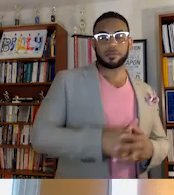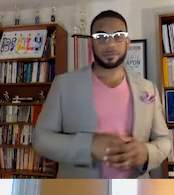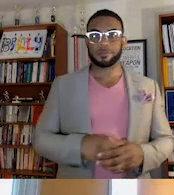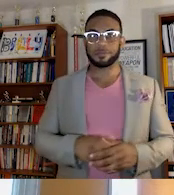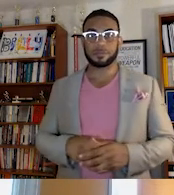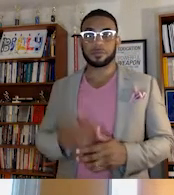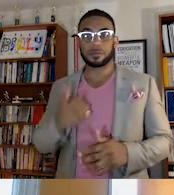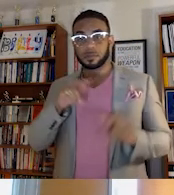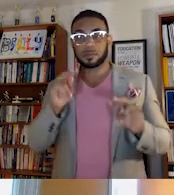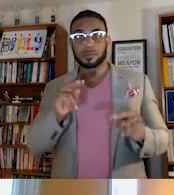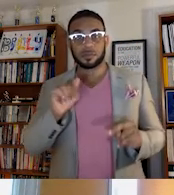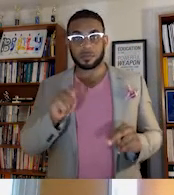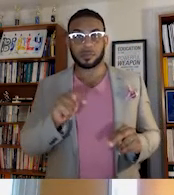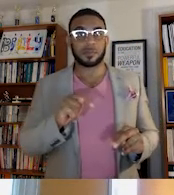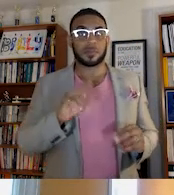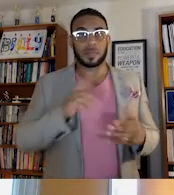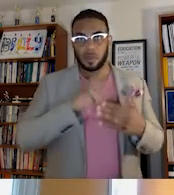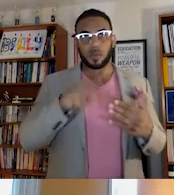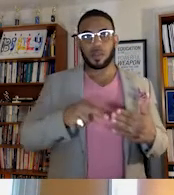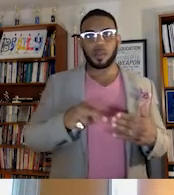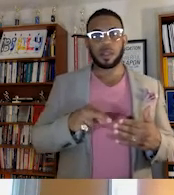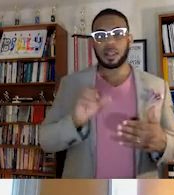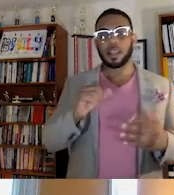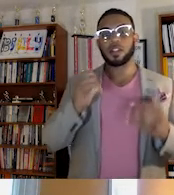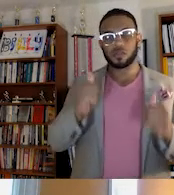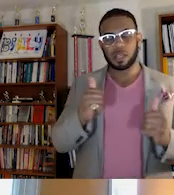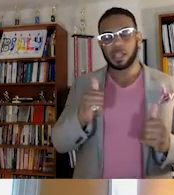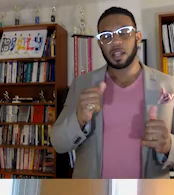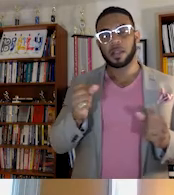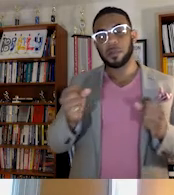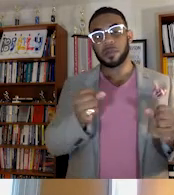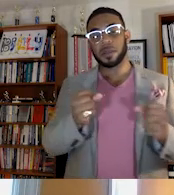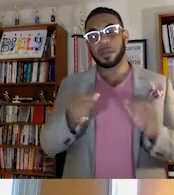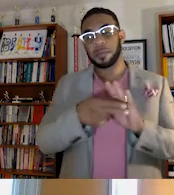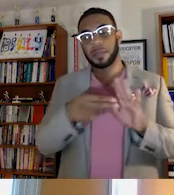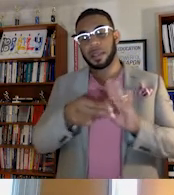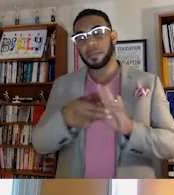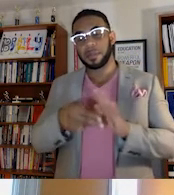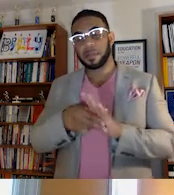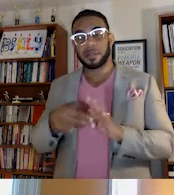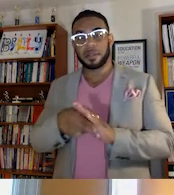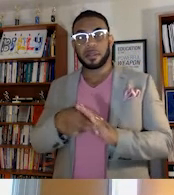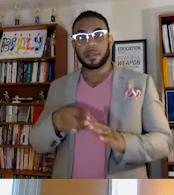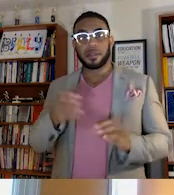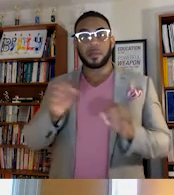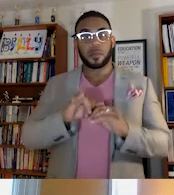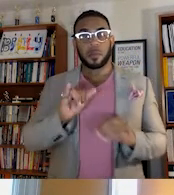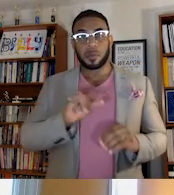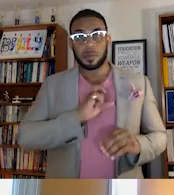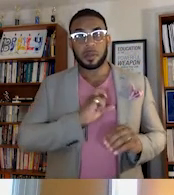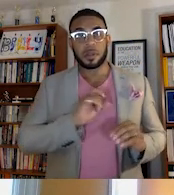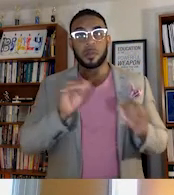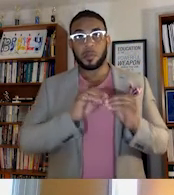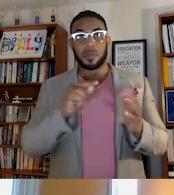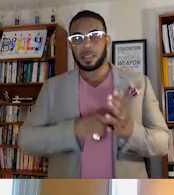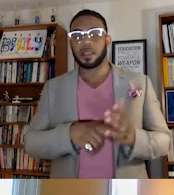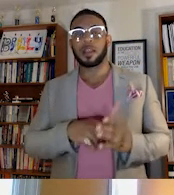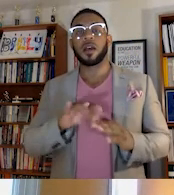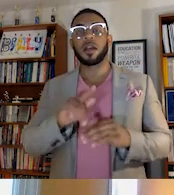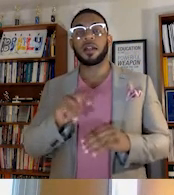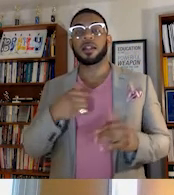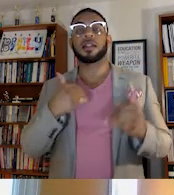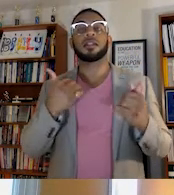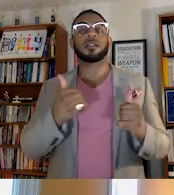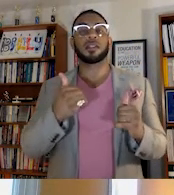unrest. We're looking at the results and trying to put Band-Aid after Band-Aid, more policing, more this on it.